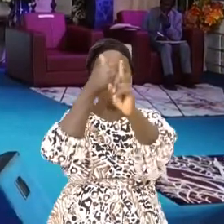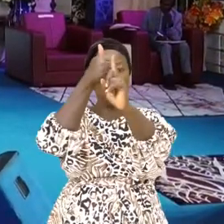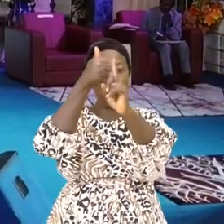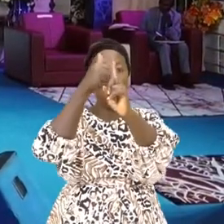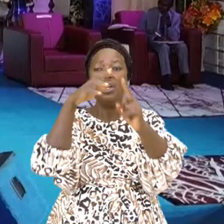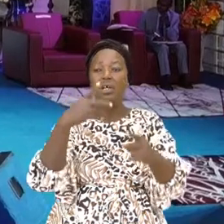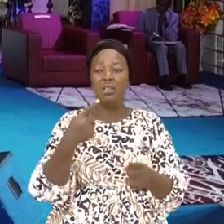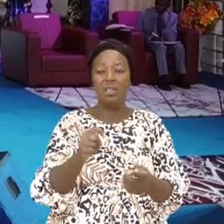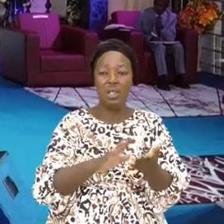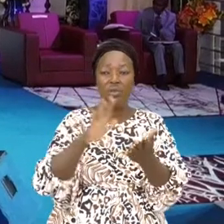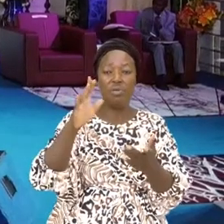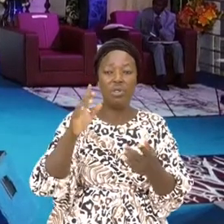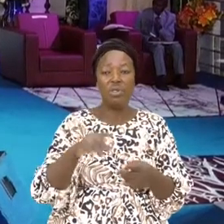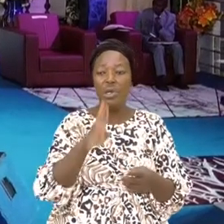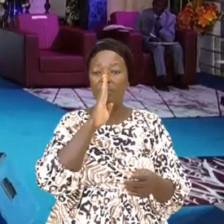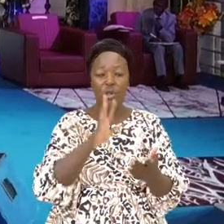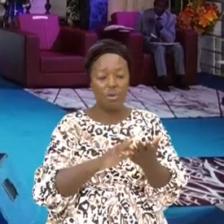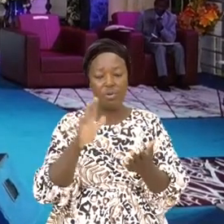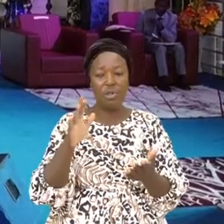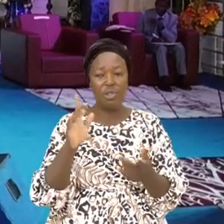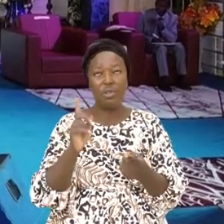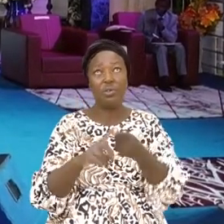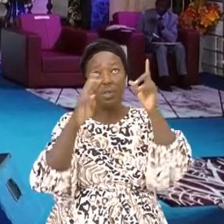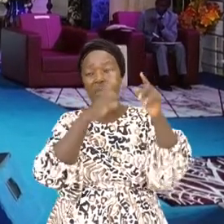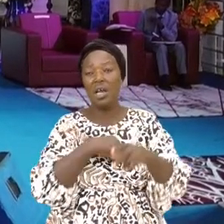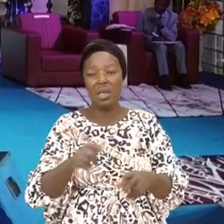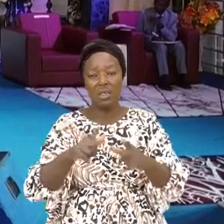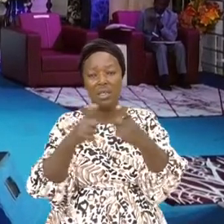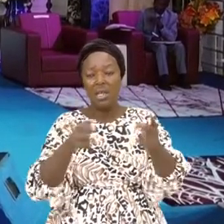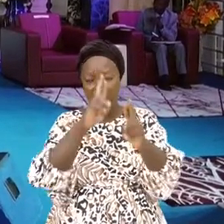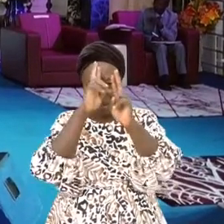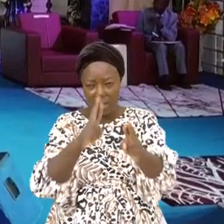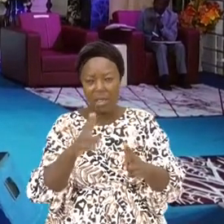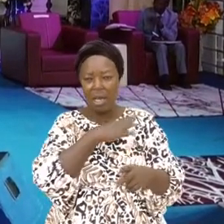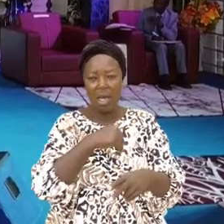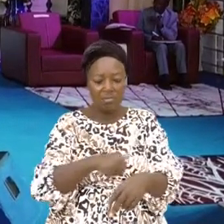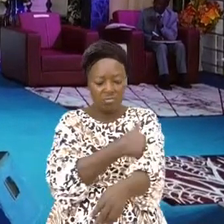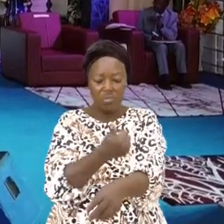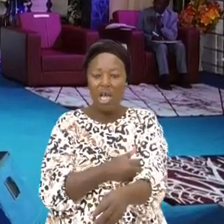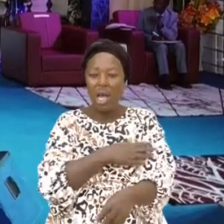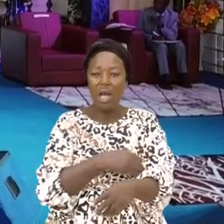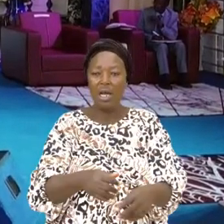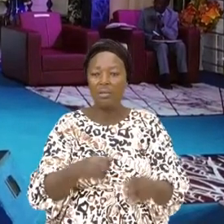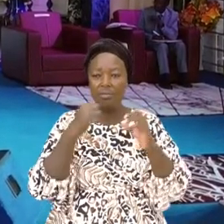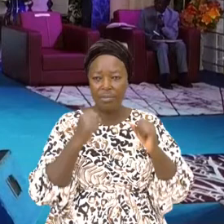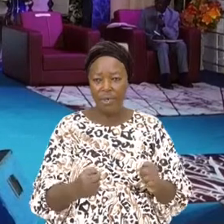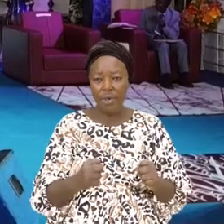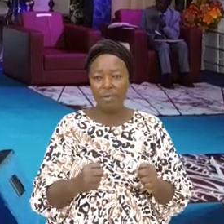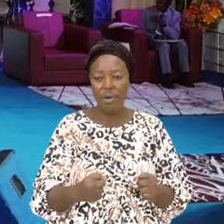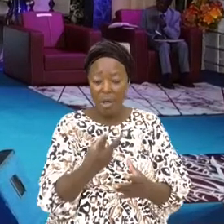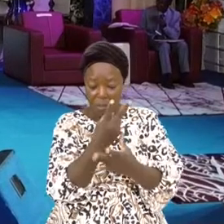glory unto Him, be glory and majesty and dominion and power. But